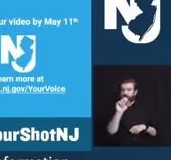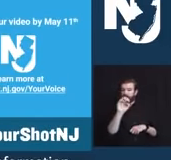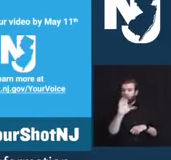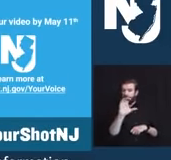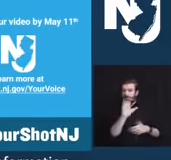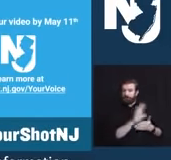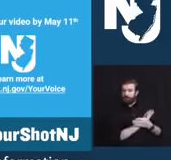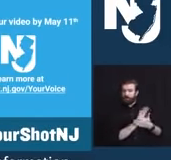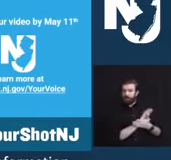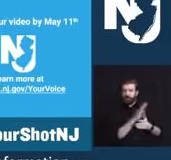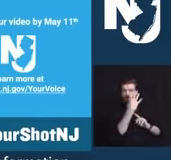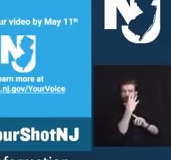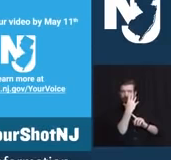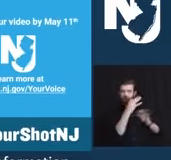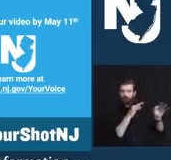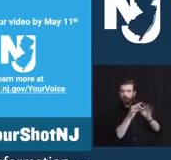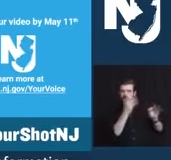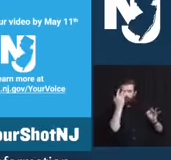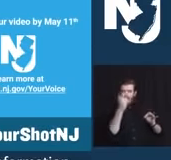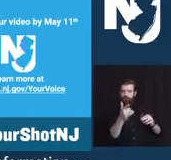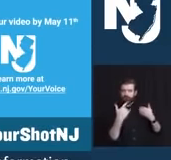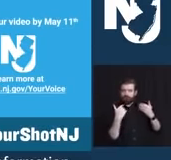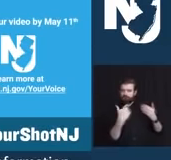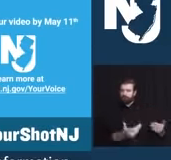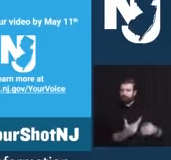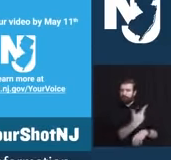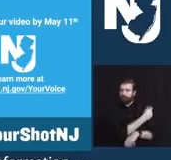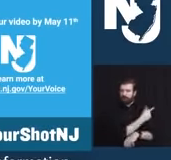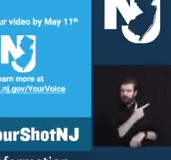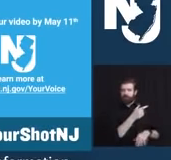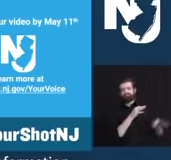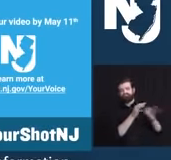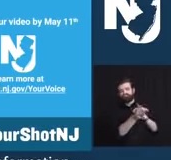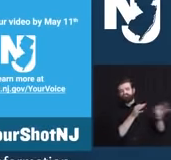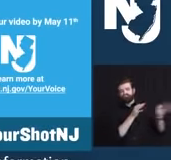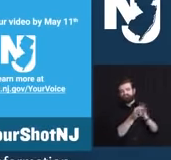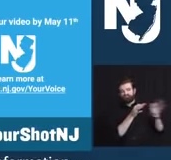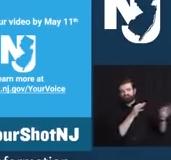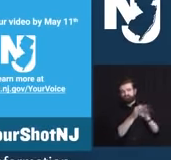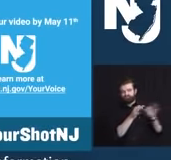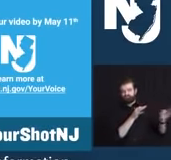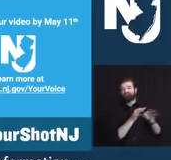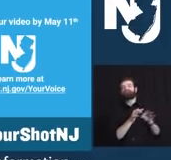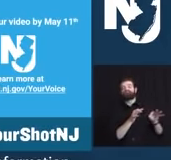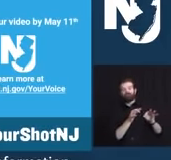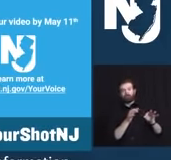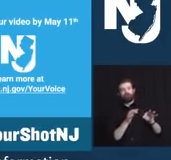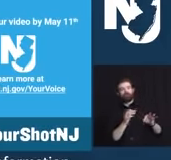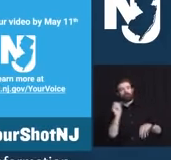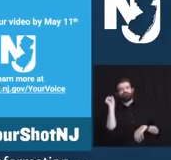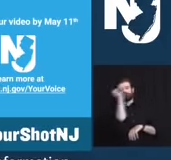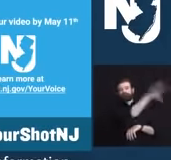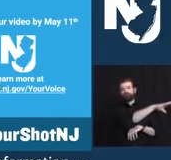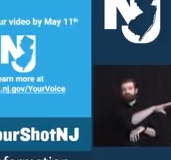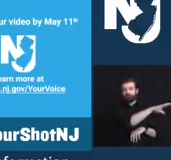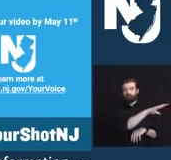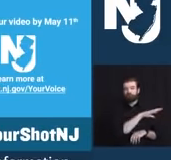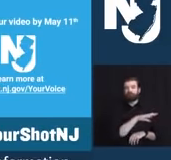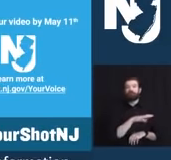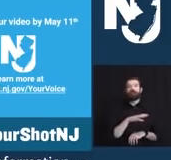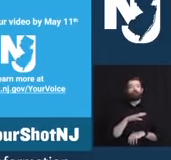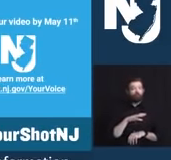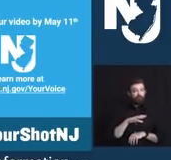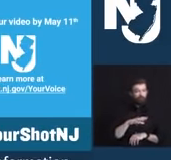to become a central part of our statewide COVID-19 public health campaign. So please go to